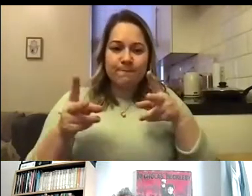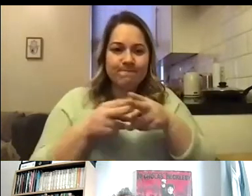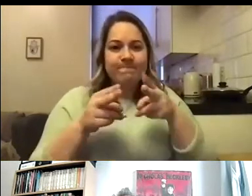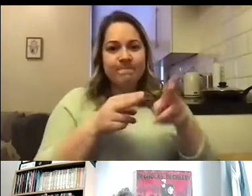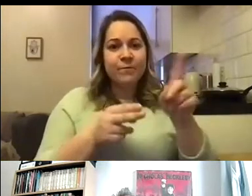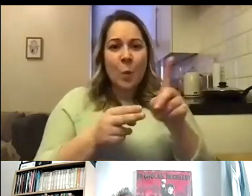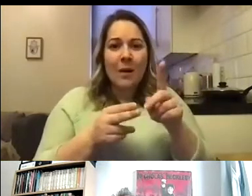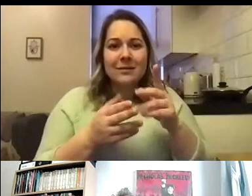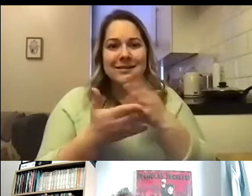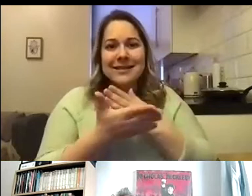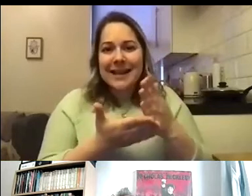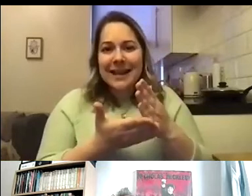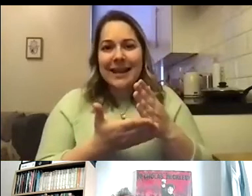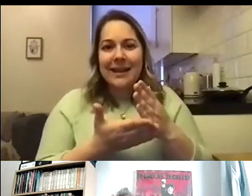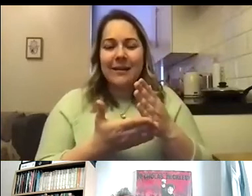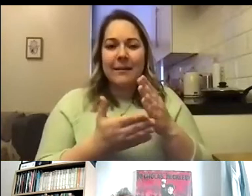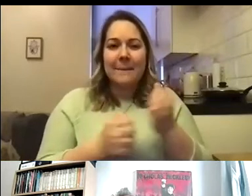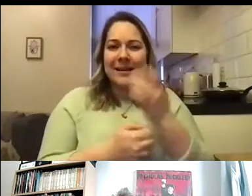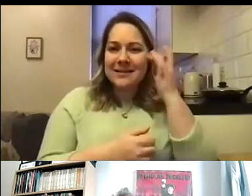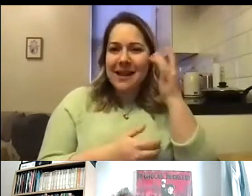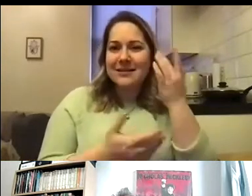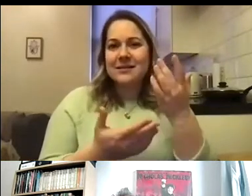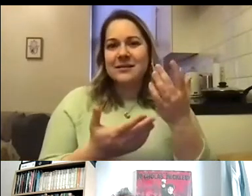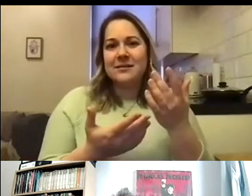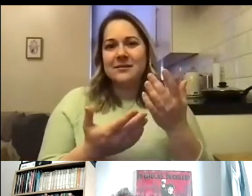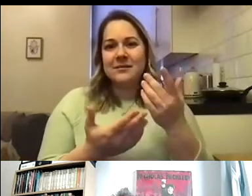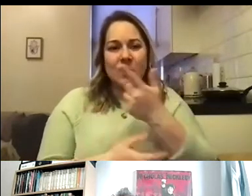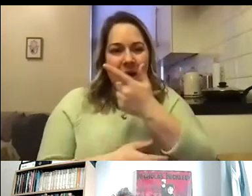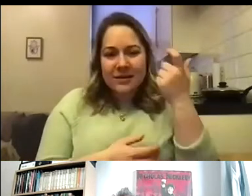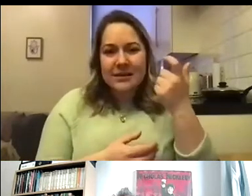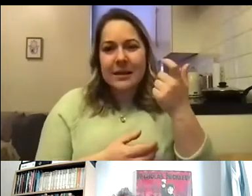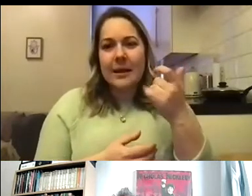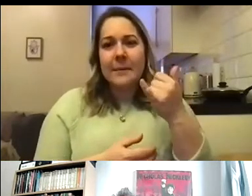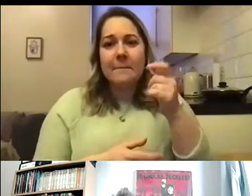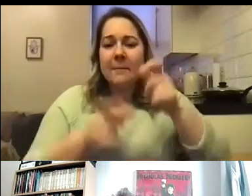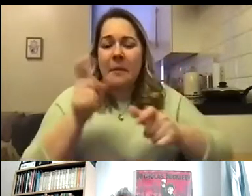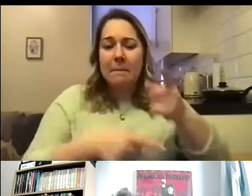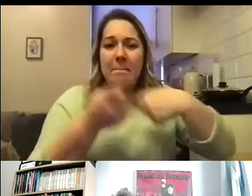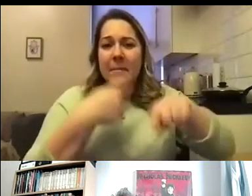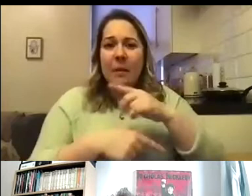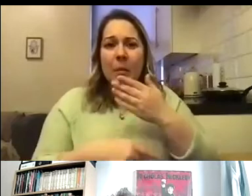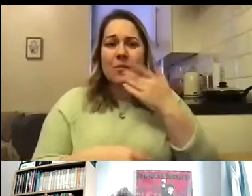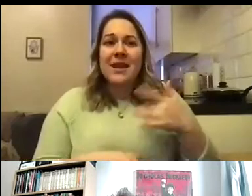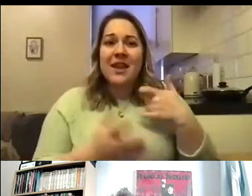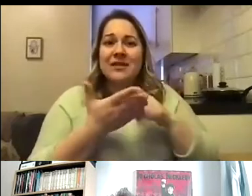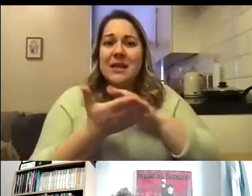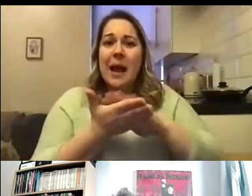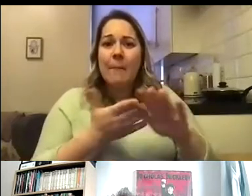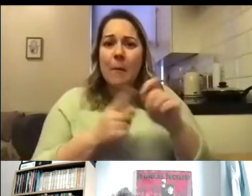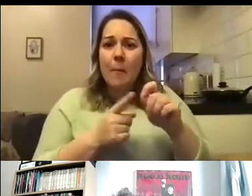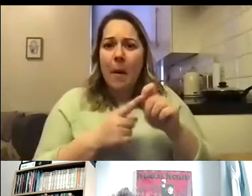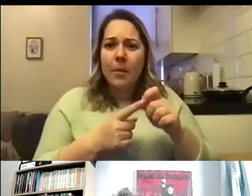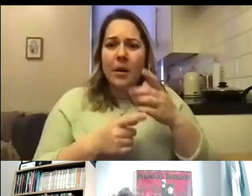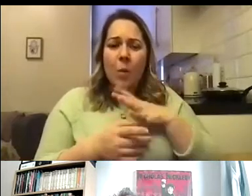what can somebody understand. And we wanted people who didn't necessarily live in Tower Hamlets or Poplar to be able to kind of follow